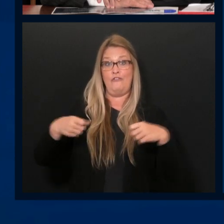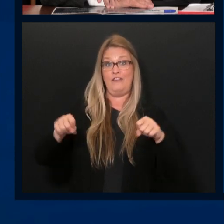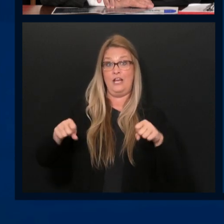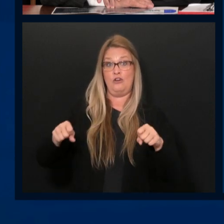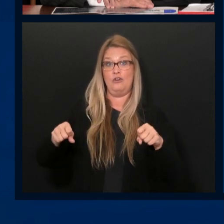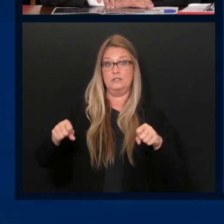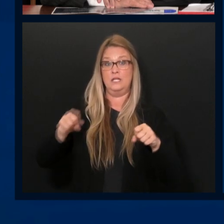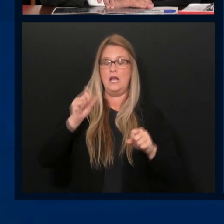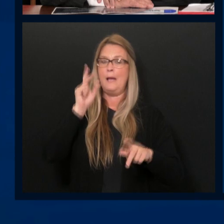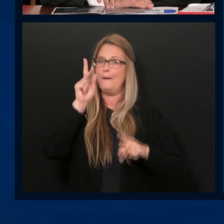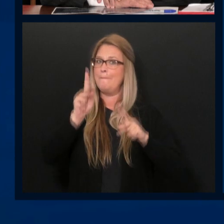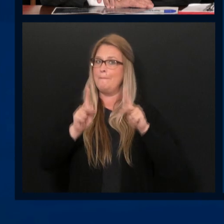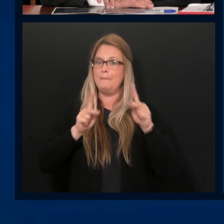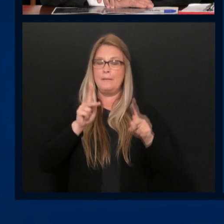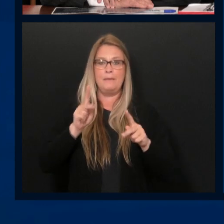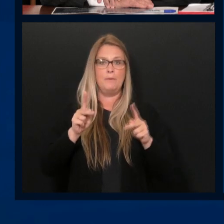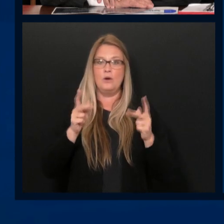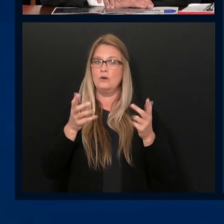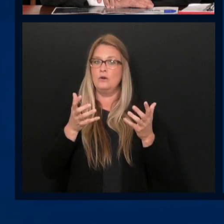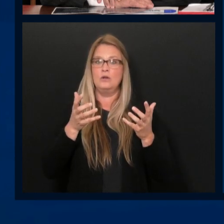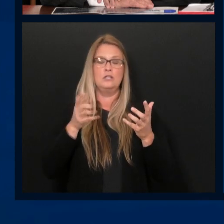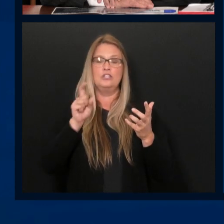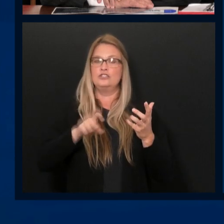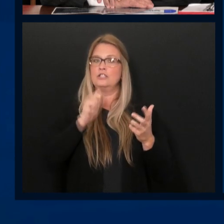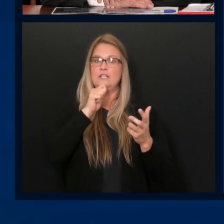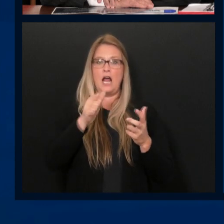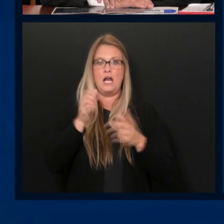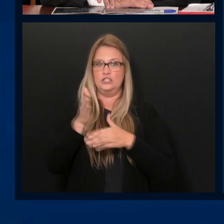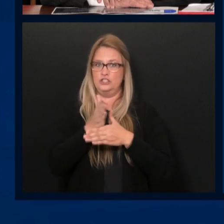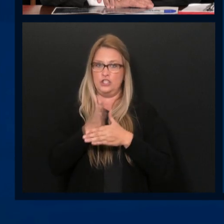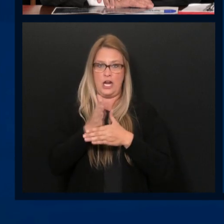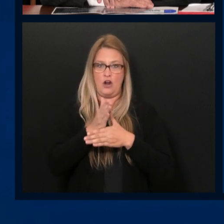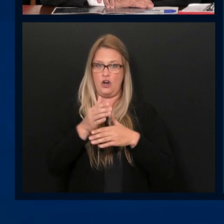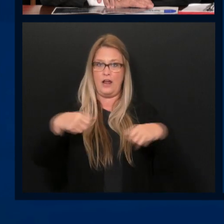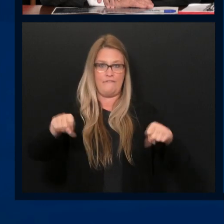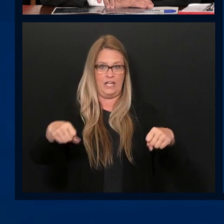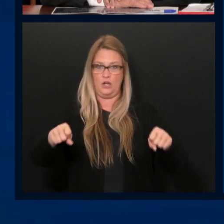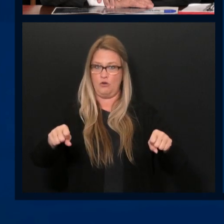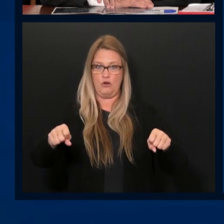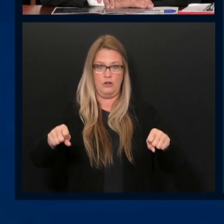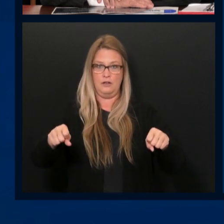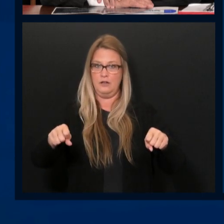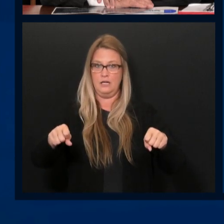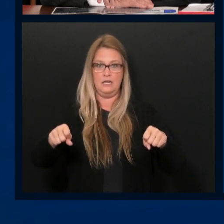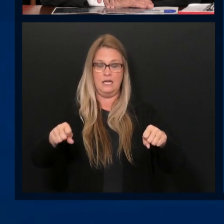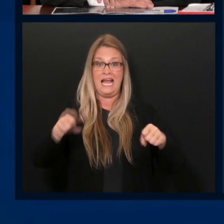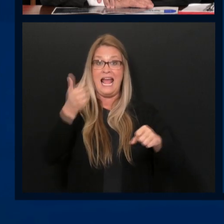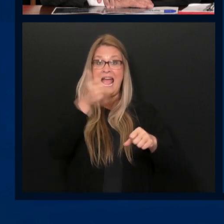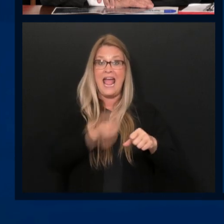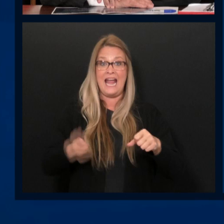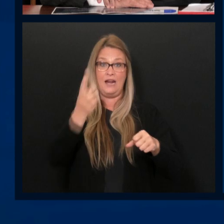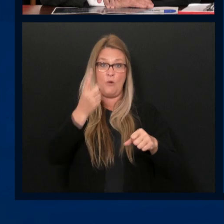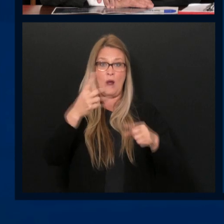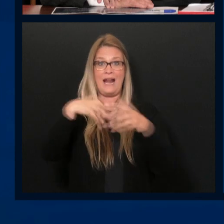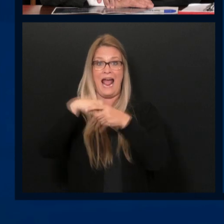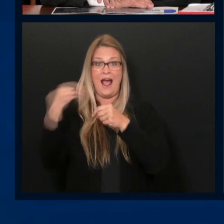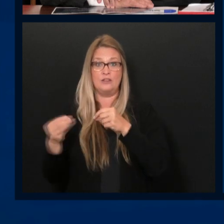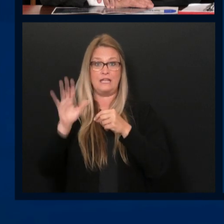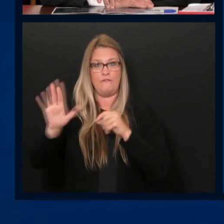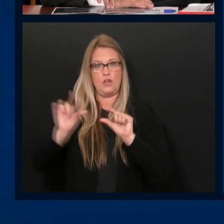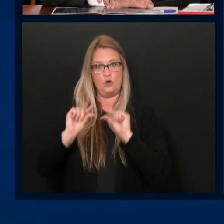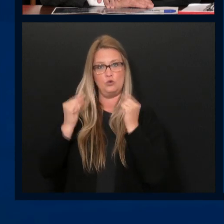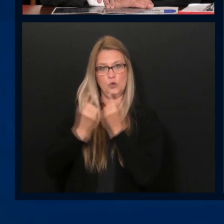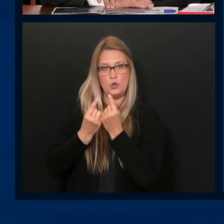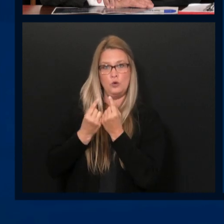are discouraged from sharing a vehicle, with anyone outside their immediate group or